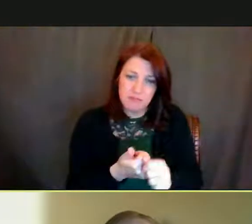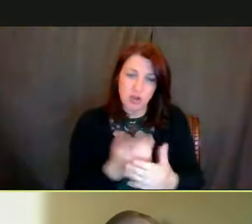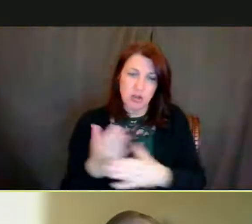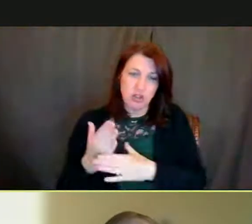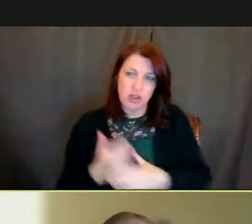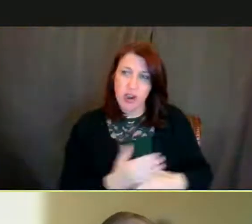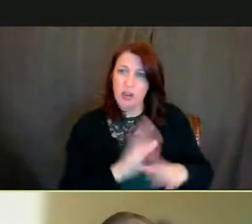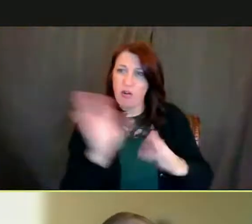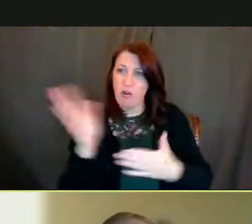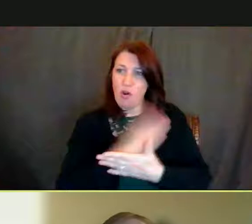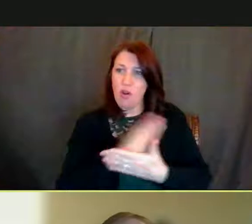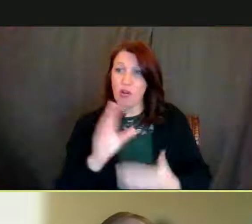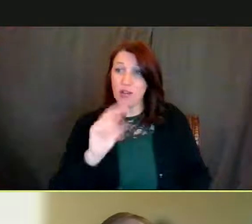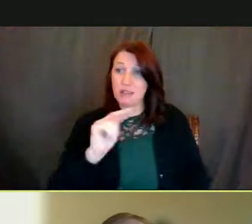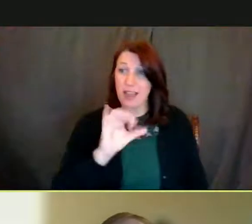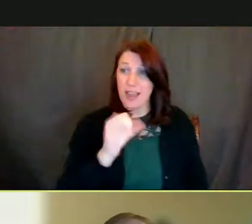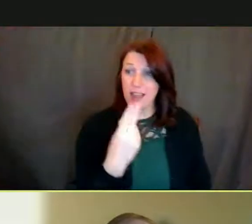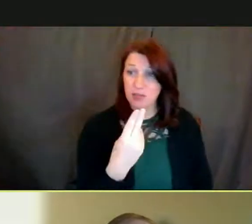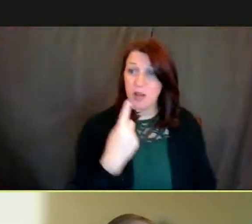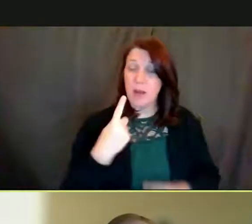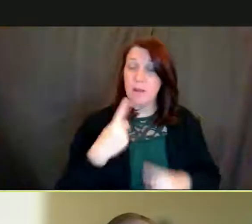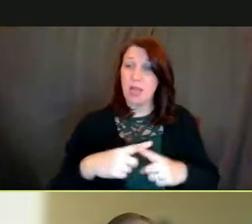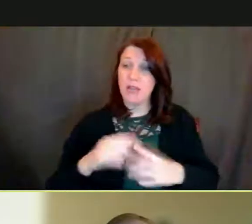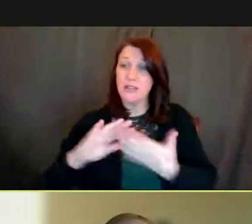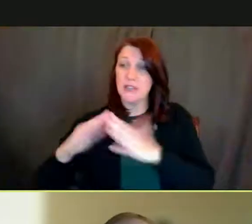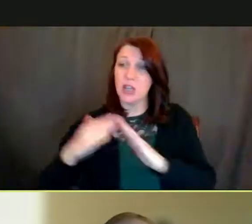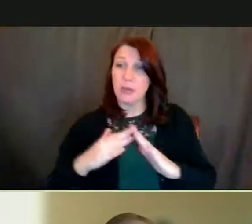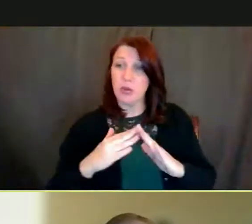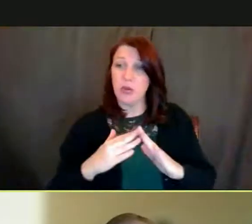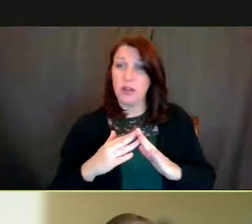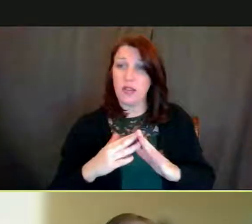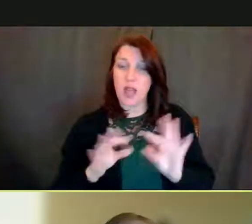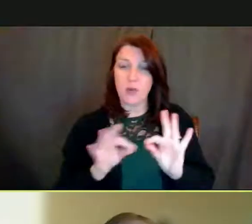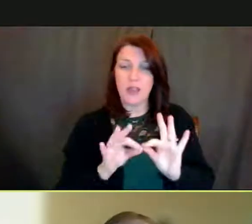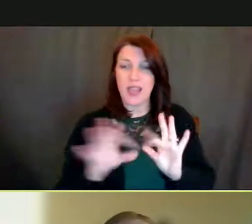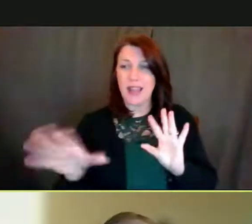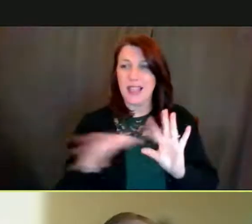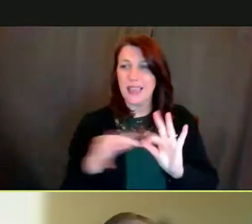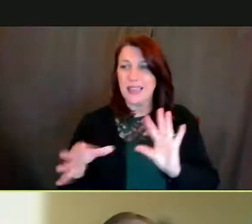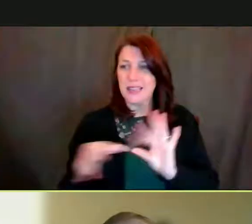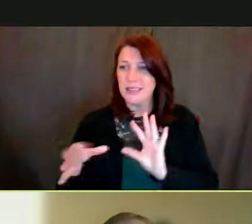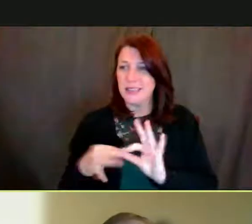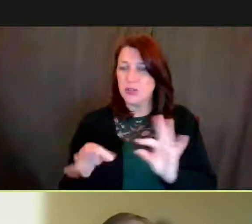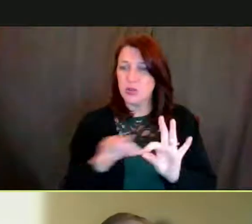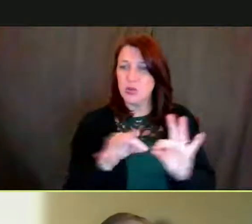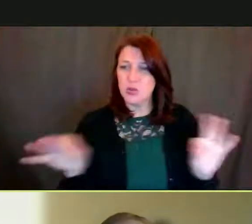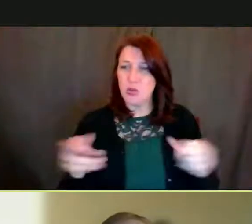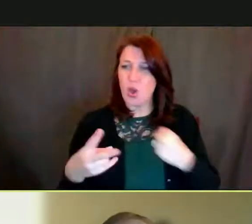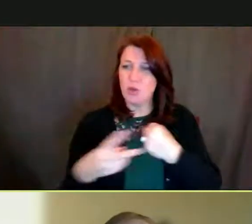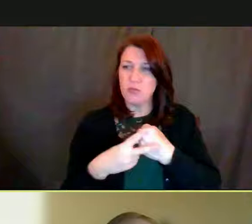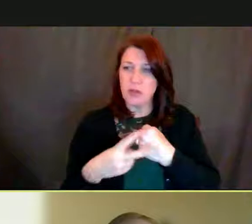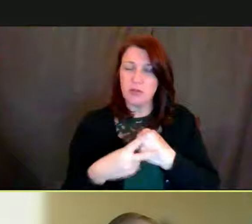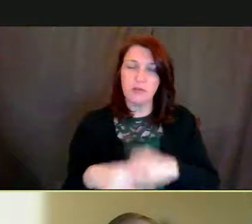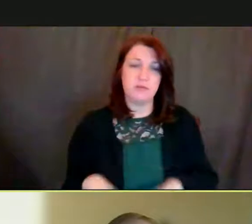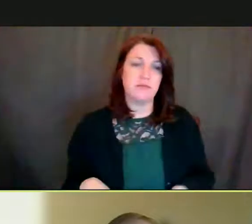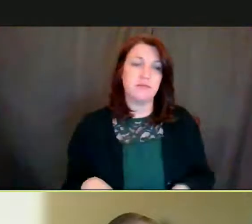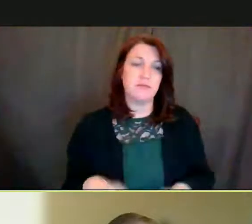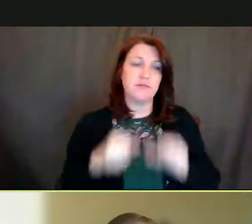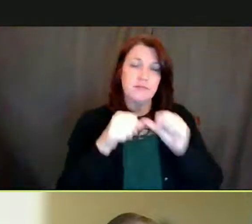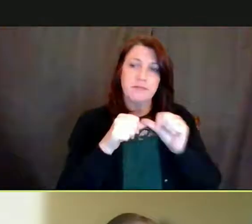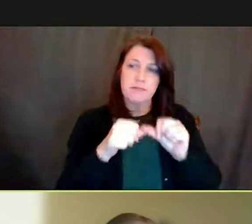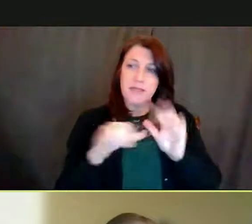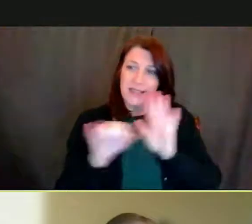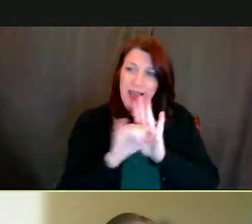the NIH and in the community as we consider how to link out to repositories, employ persistent identifiers, and promote fair